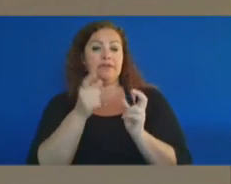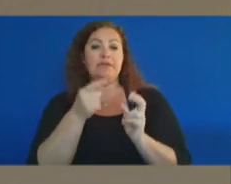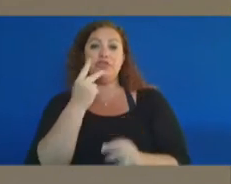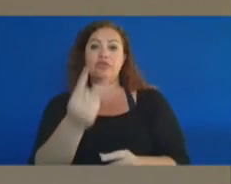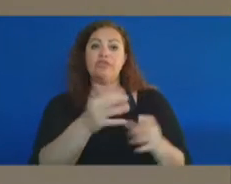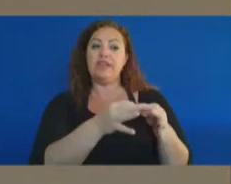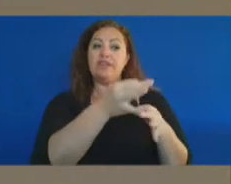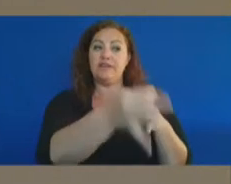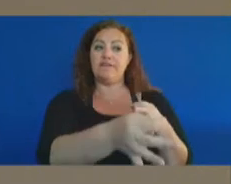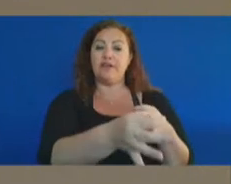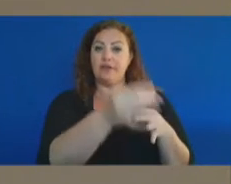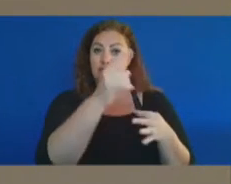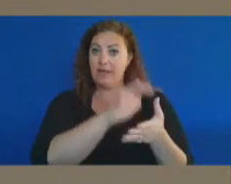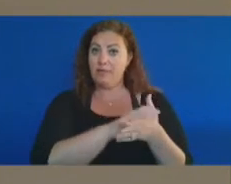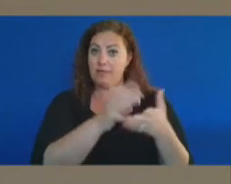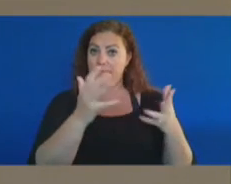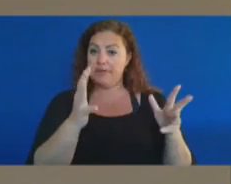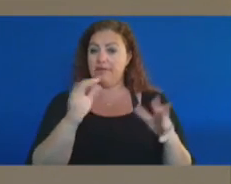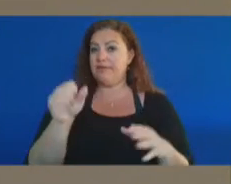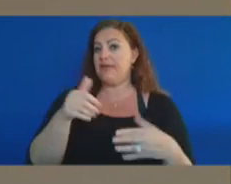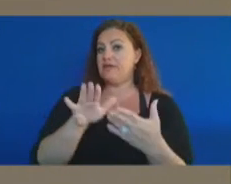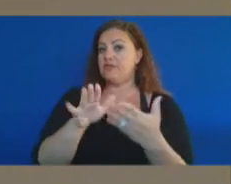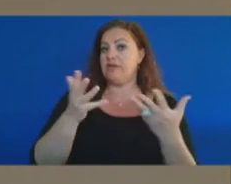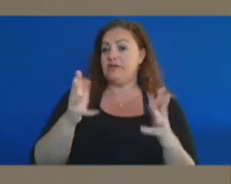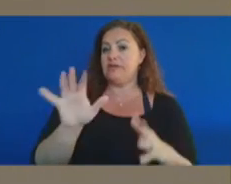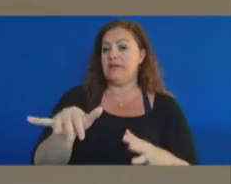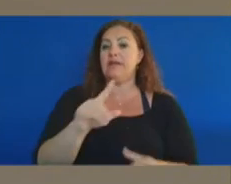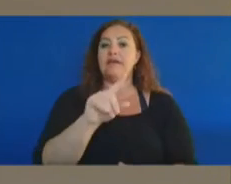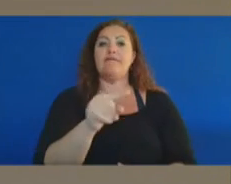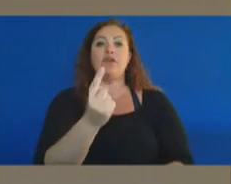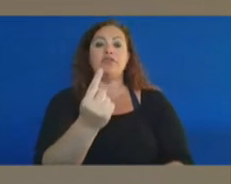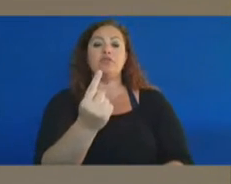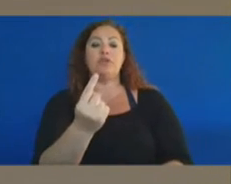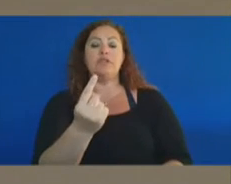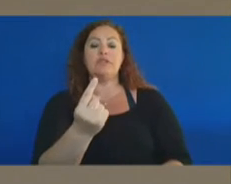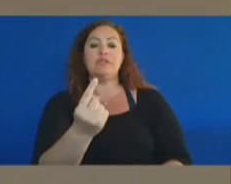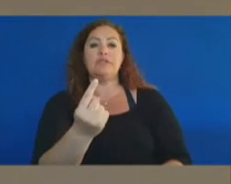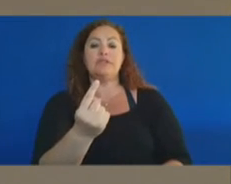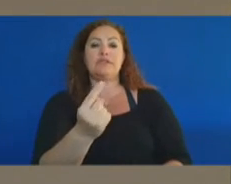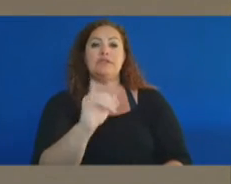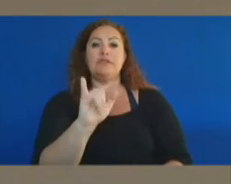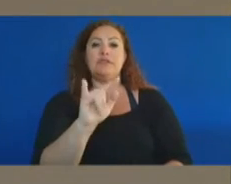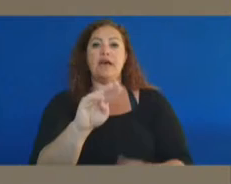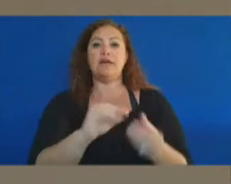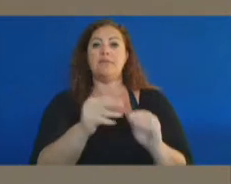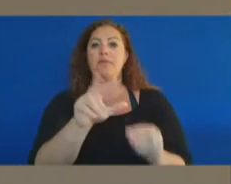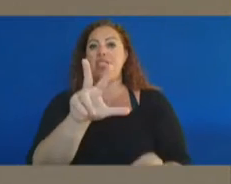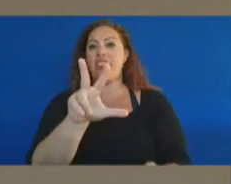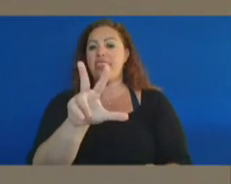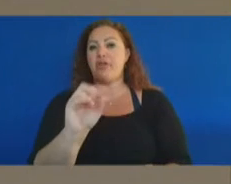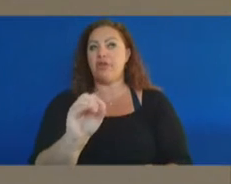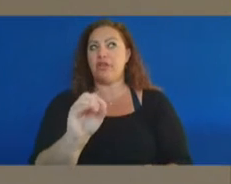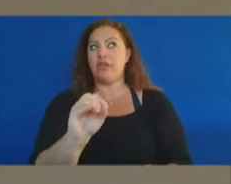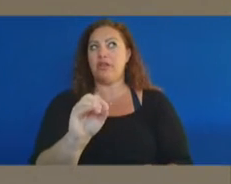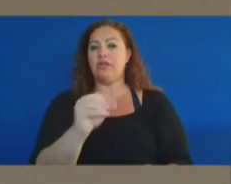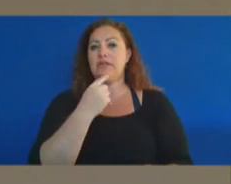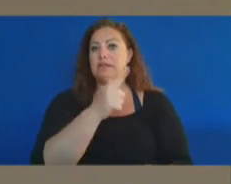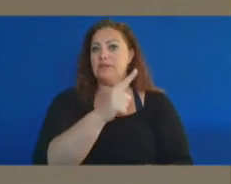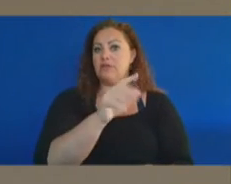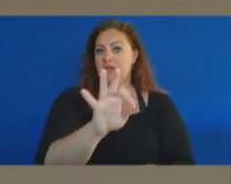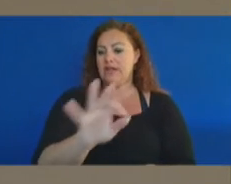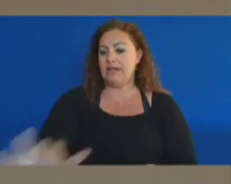Patton yes we we've addressed those our first one is item 30 is correct 29